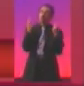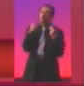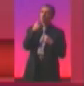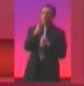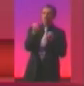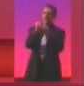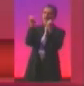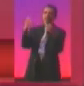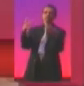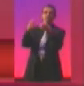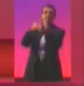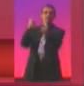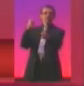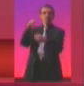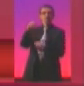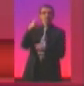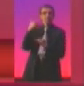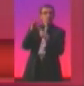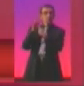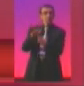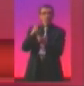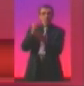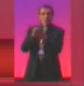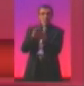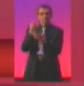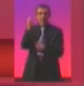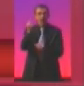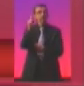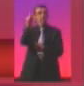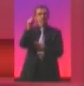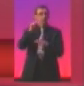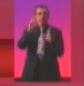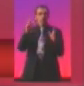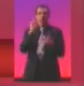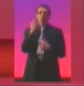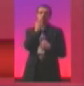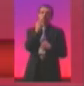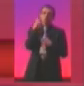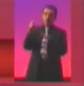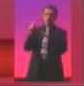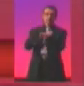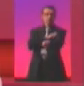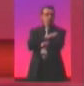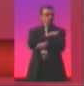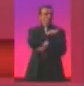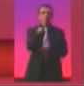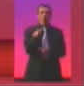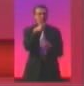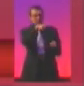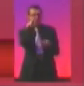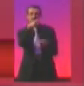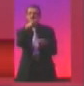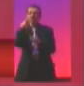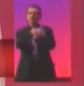to the energy companies, yes, there are upward pressures on energy prices, but we are not going to stand by as you rip off the poorest customers in this